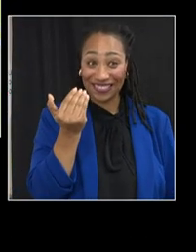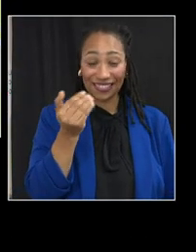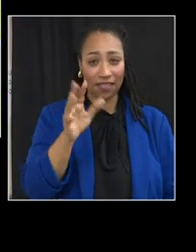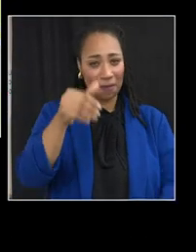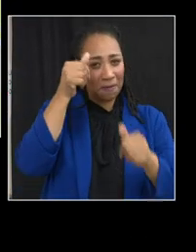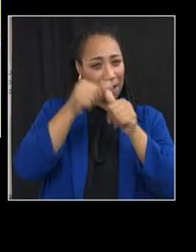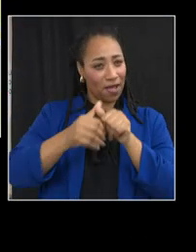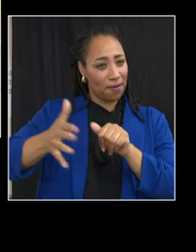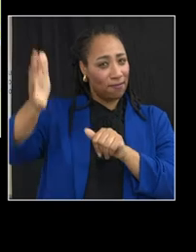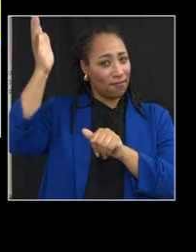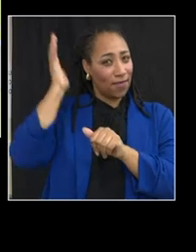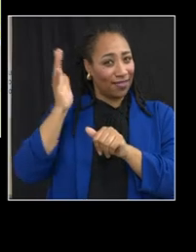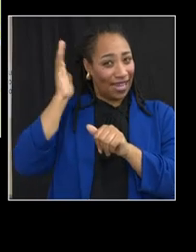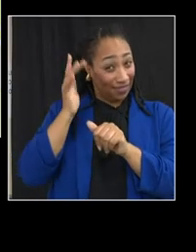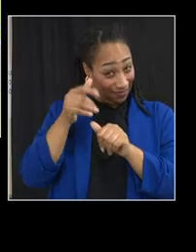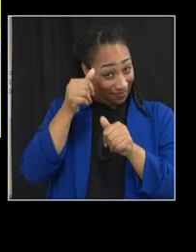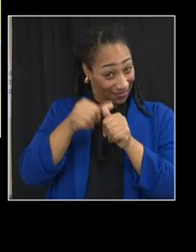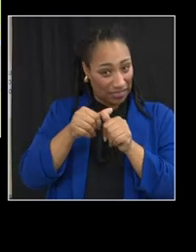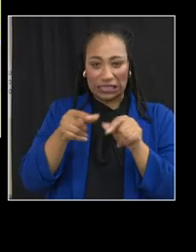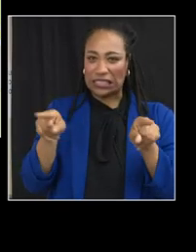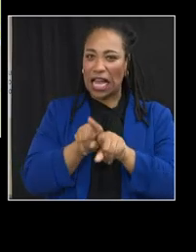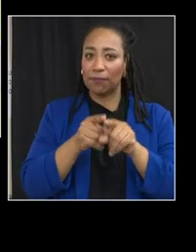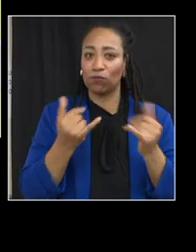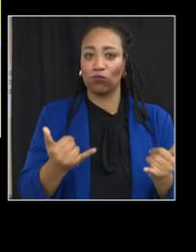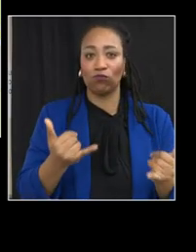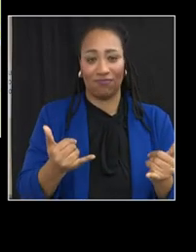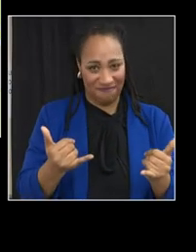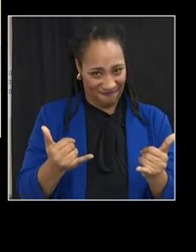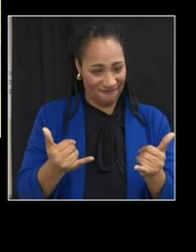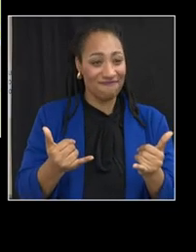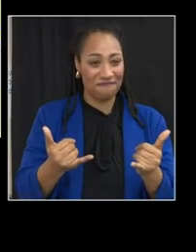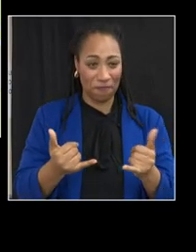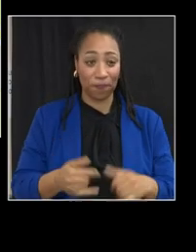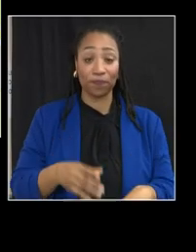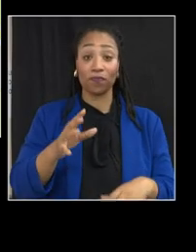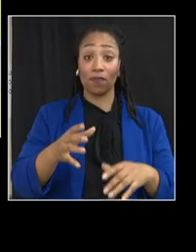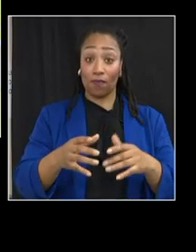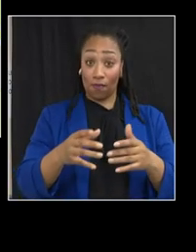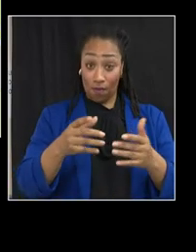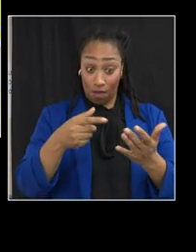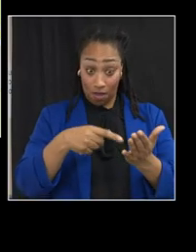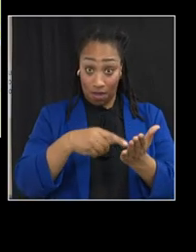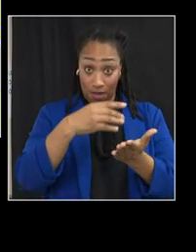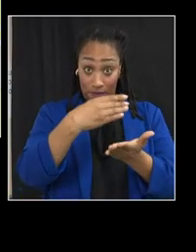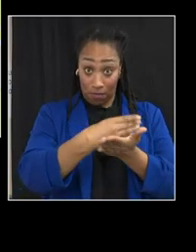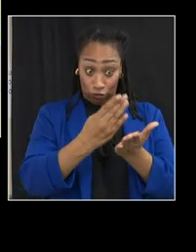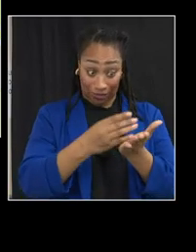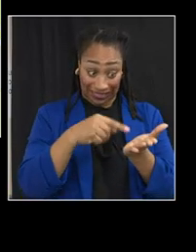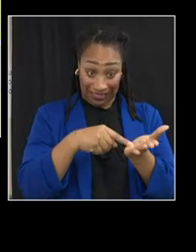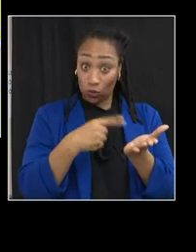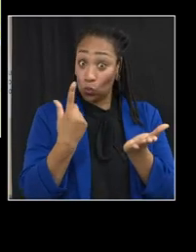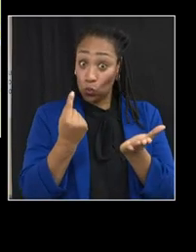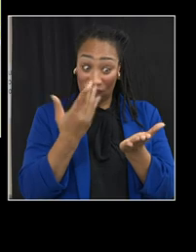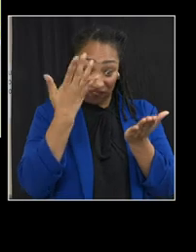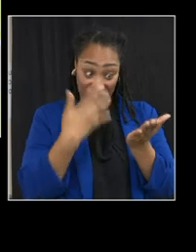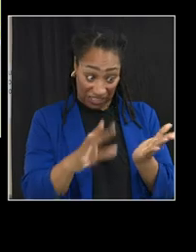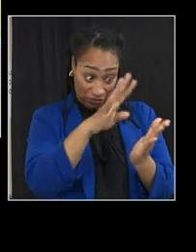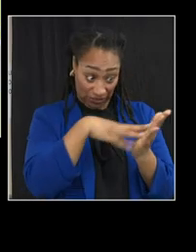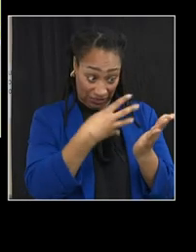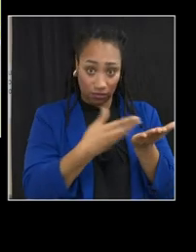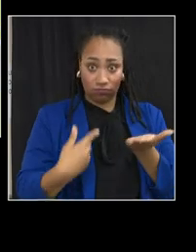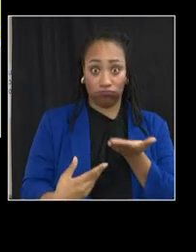now, that before we finished our budget and sent it to the council, during the critical weeks